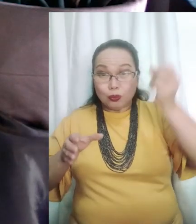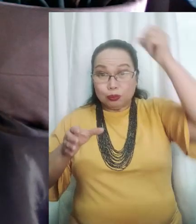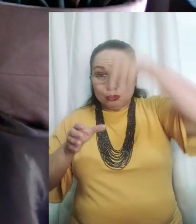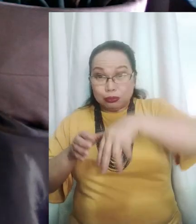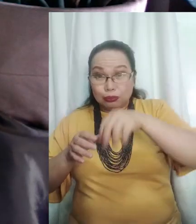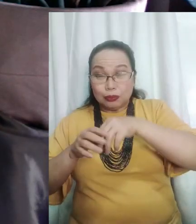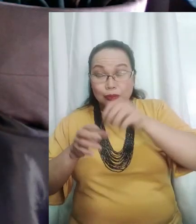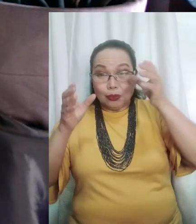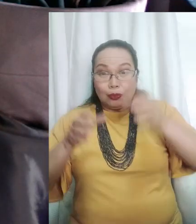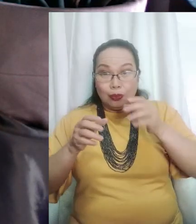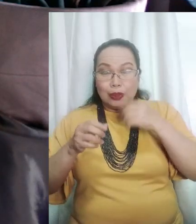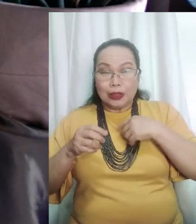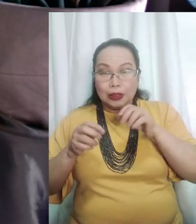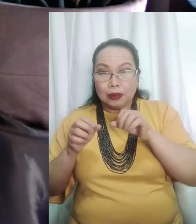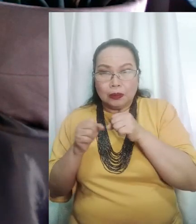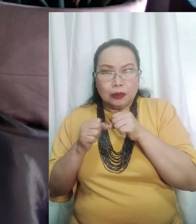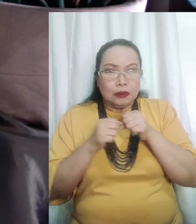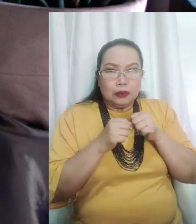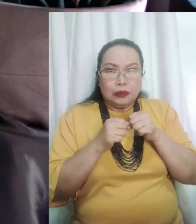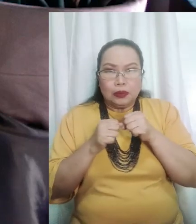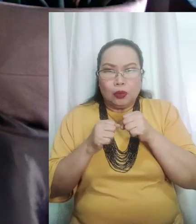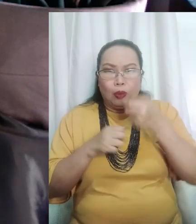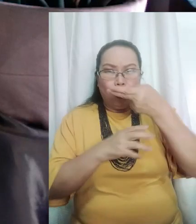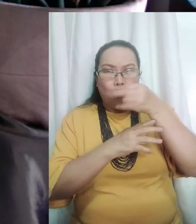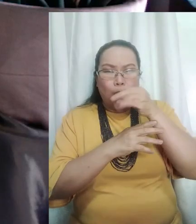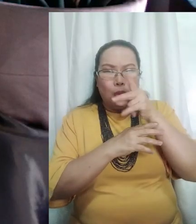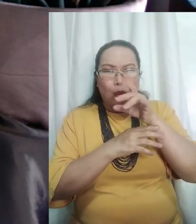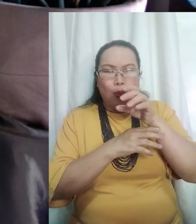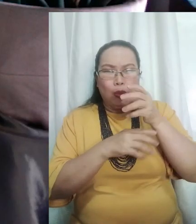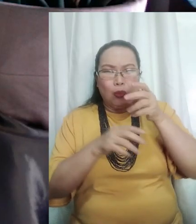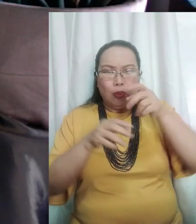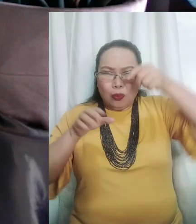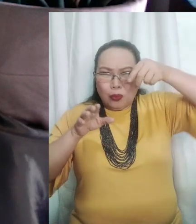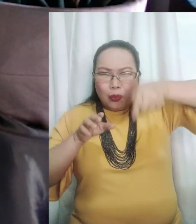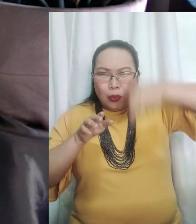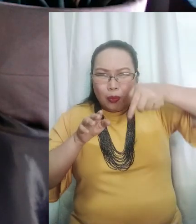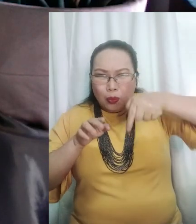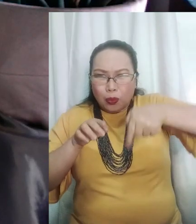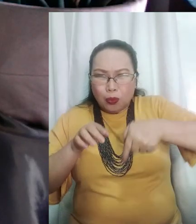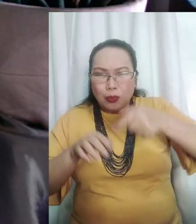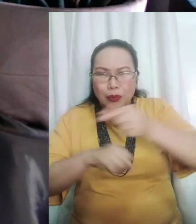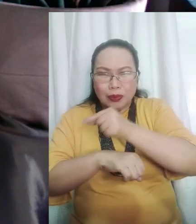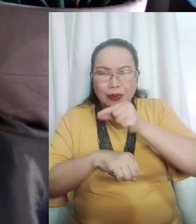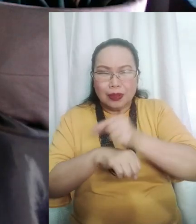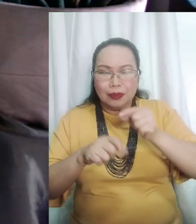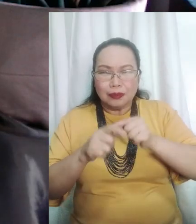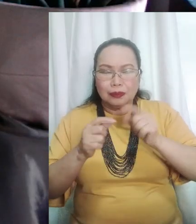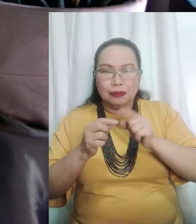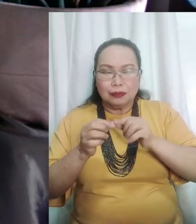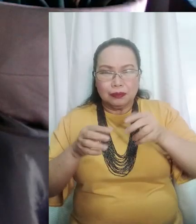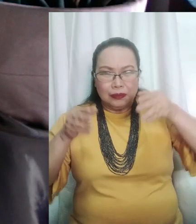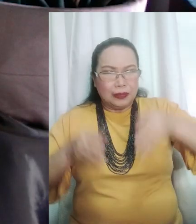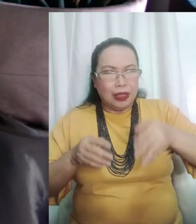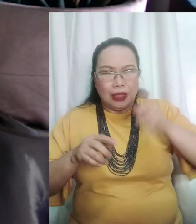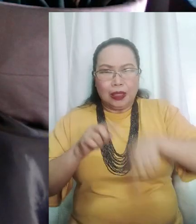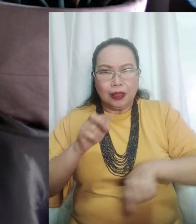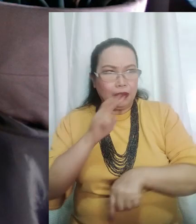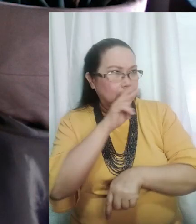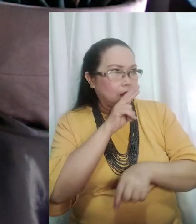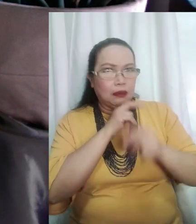go sideways. There's no way he can go except one way. What? Upward.